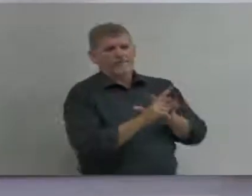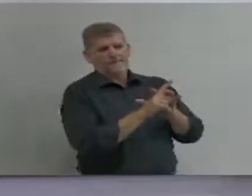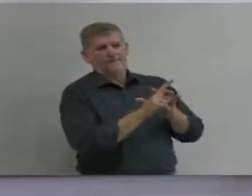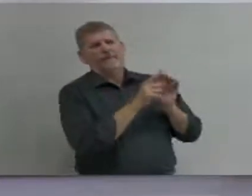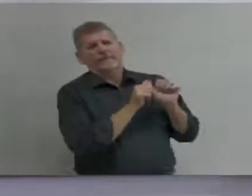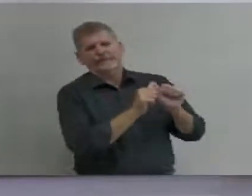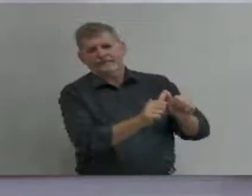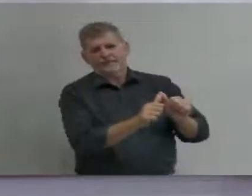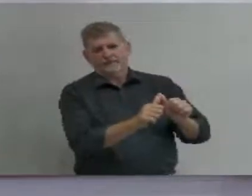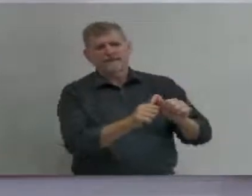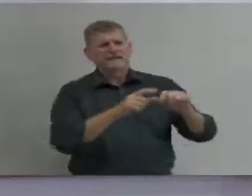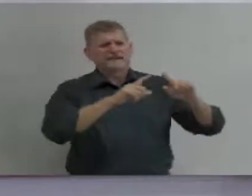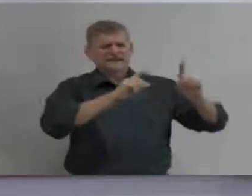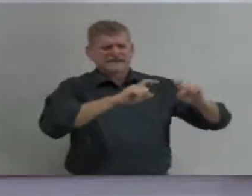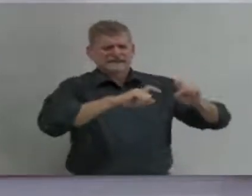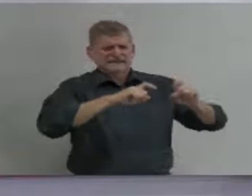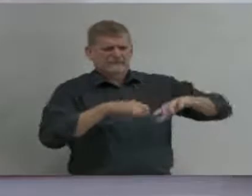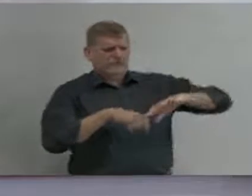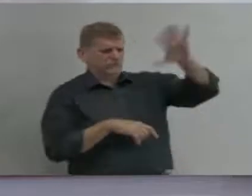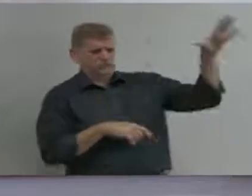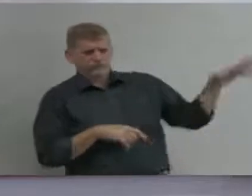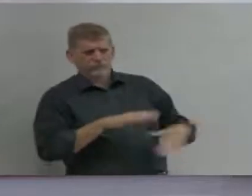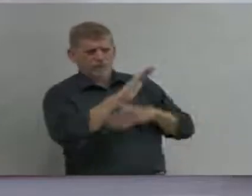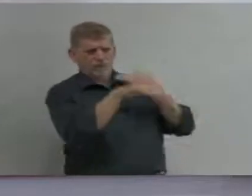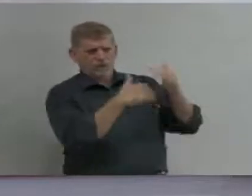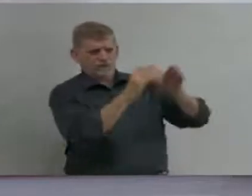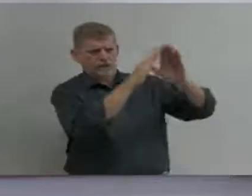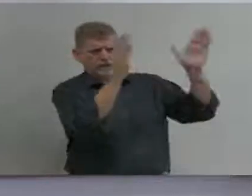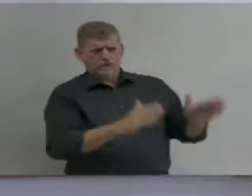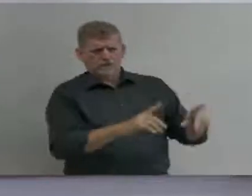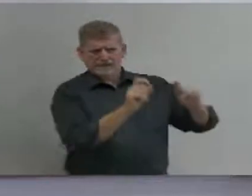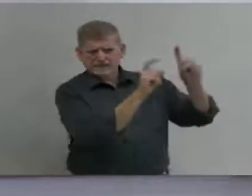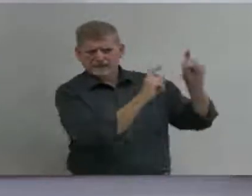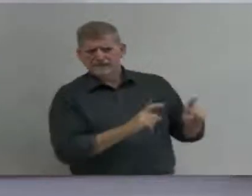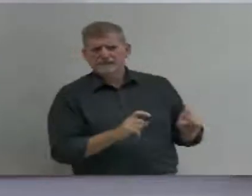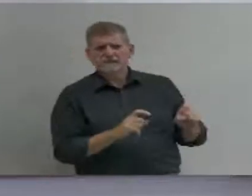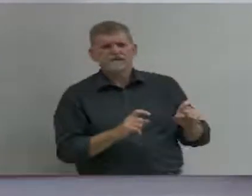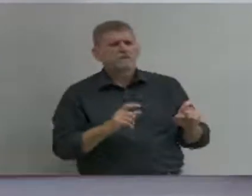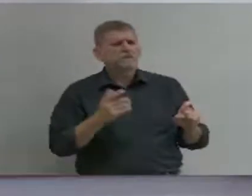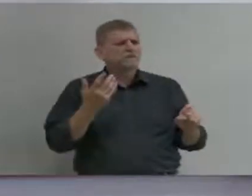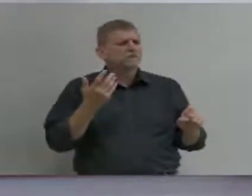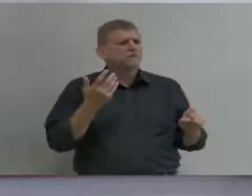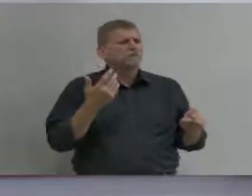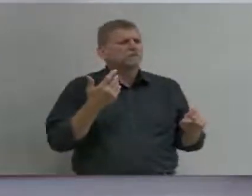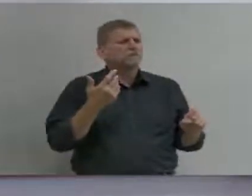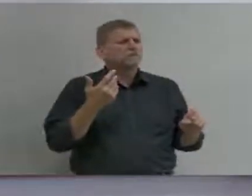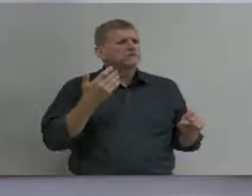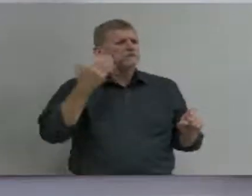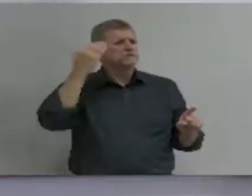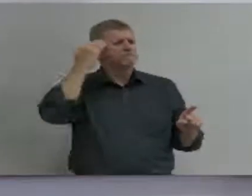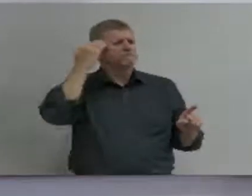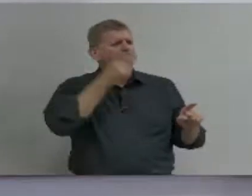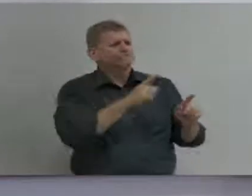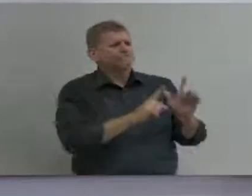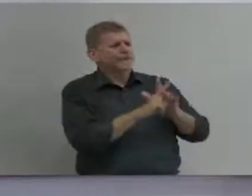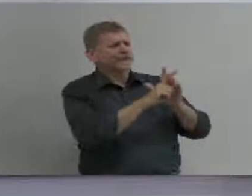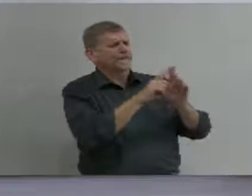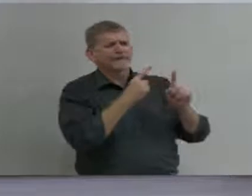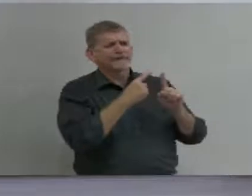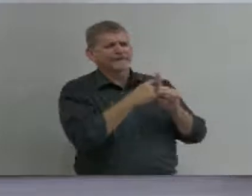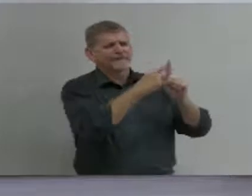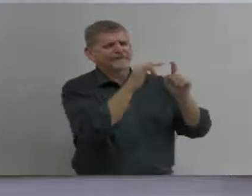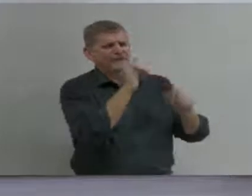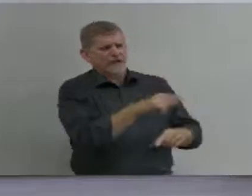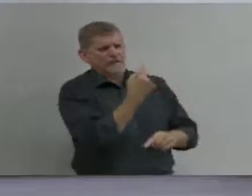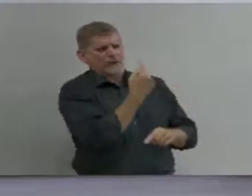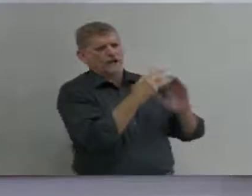see some positives, which sort of supports the fact that we're quarantining appropriately, right? So we are seeing those